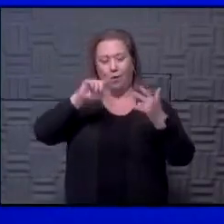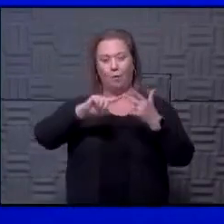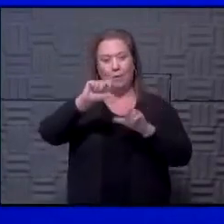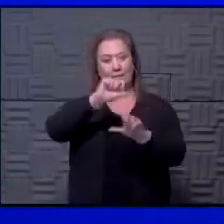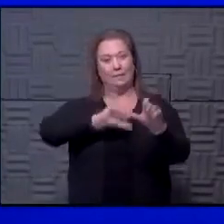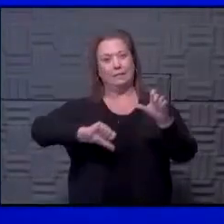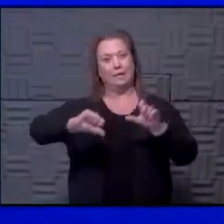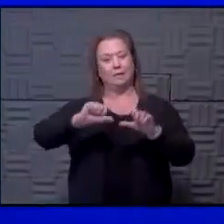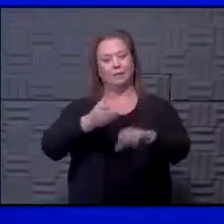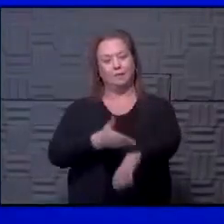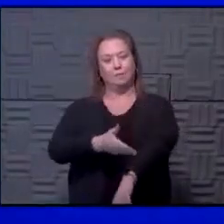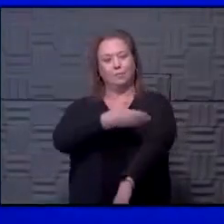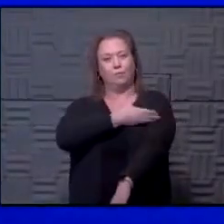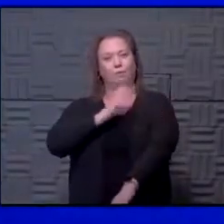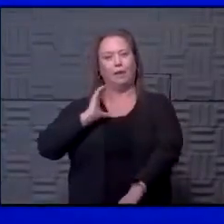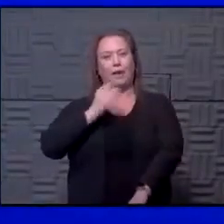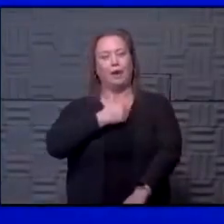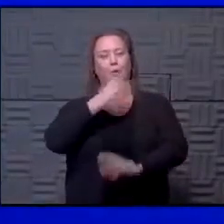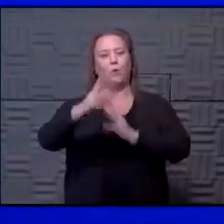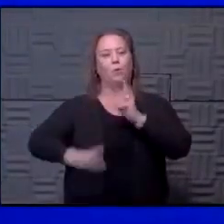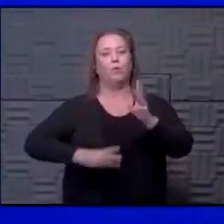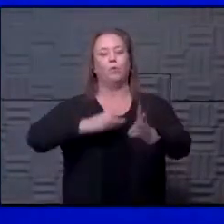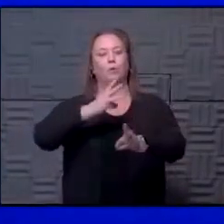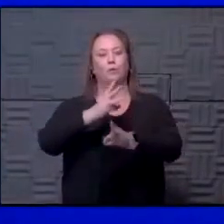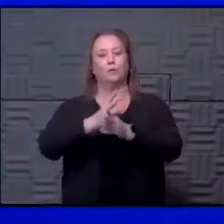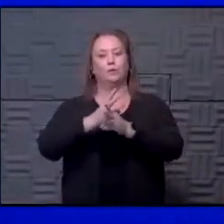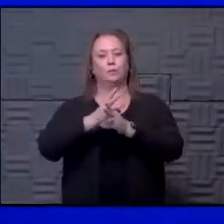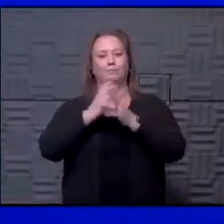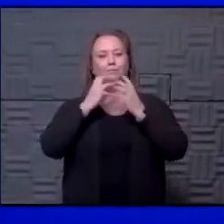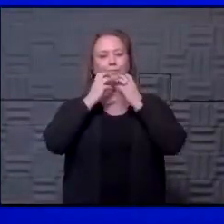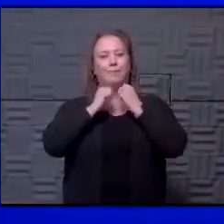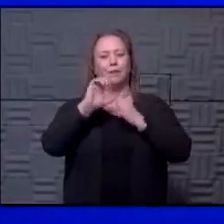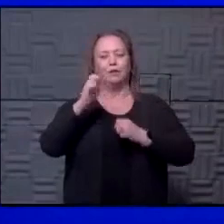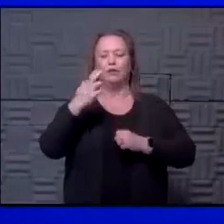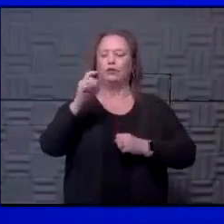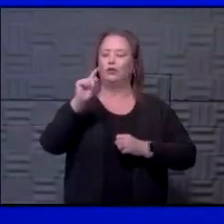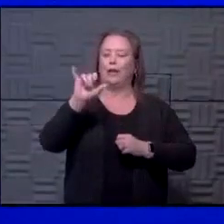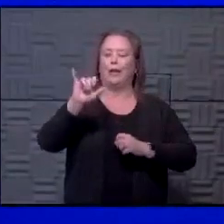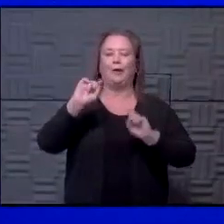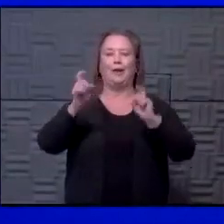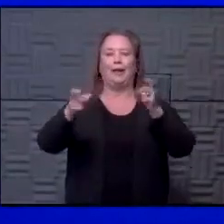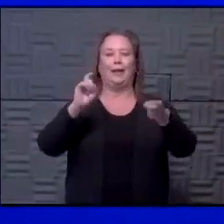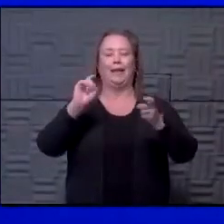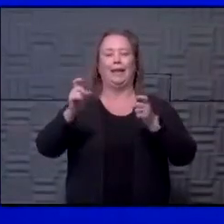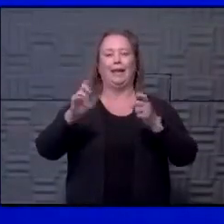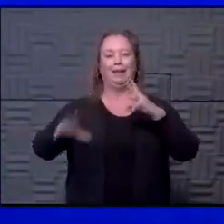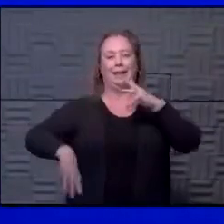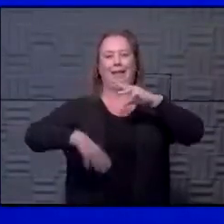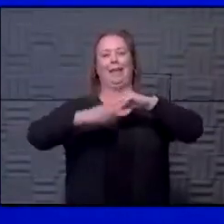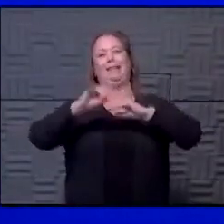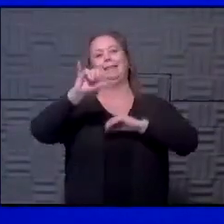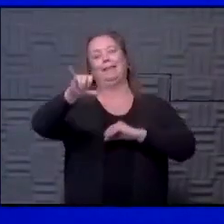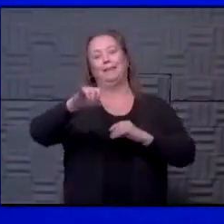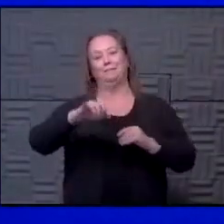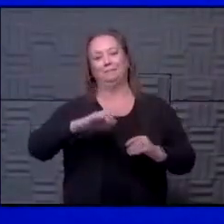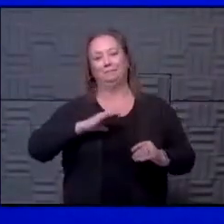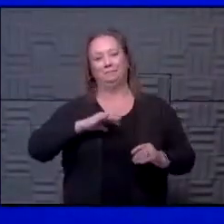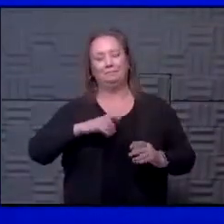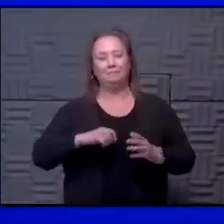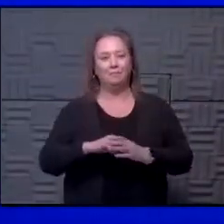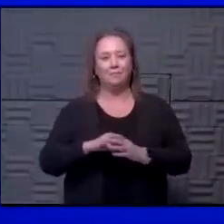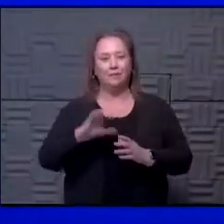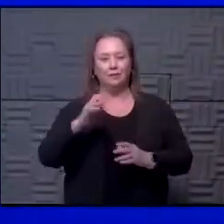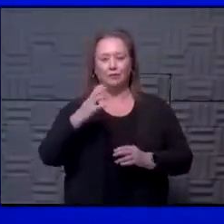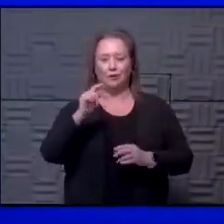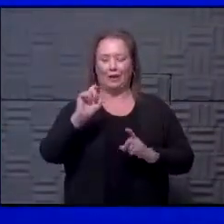better place. And the other thing that we heard yesterday, charity. I like that. We may have just added another braid to our rope. That was pretty good. And